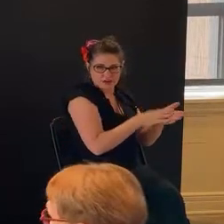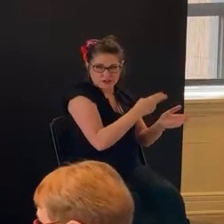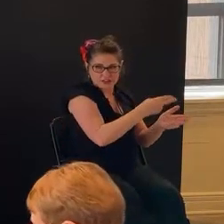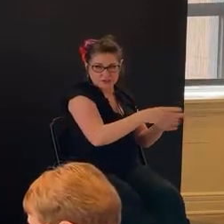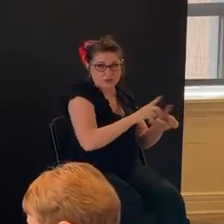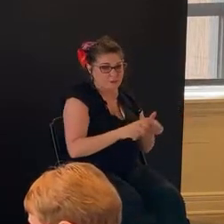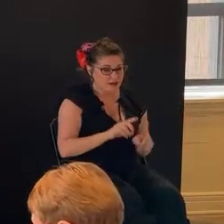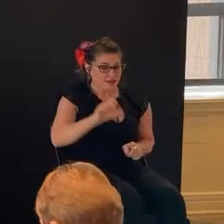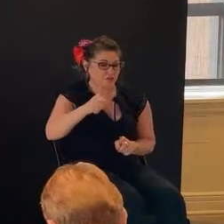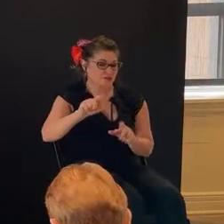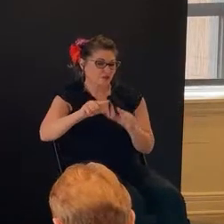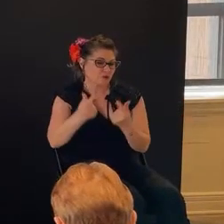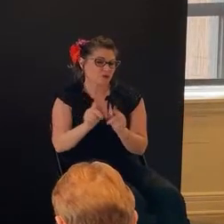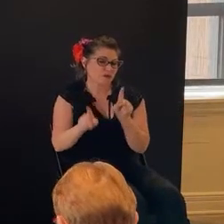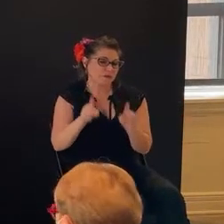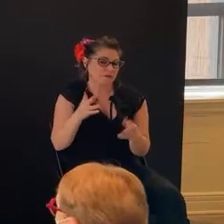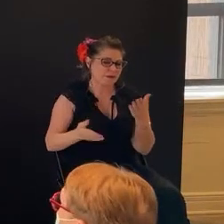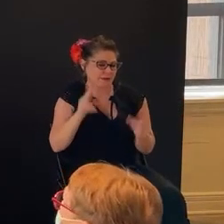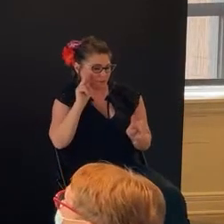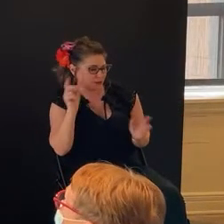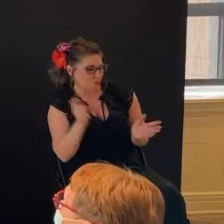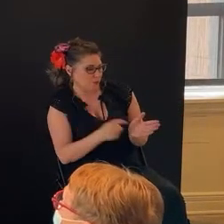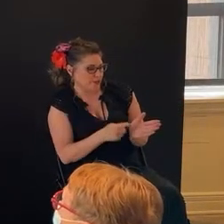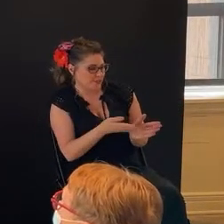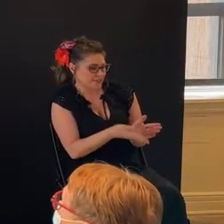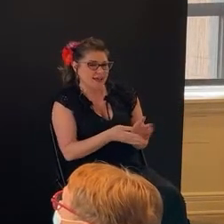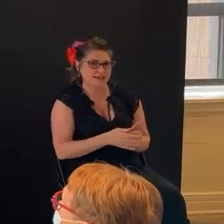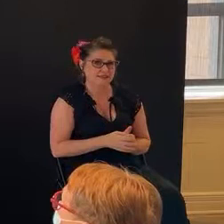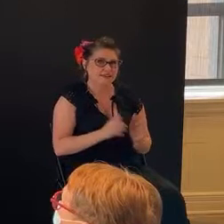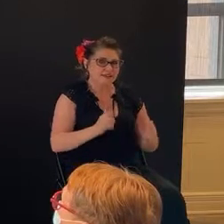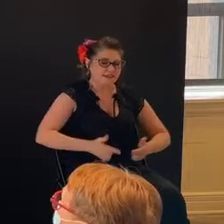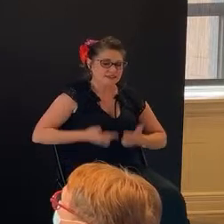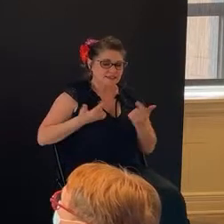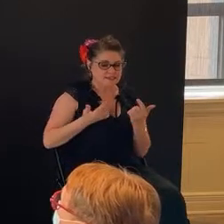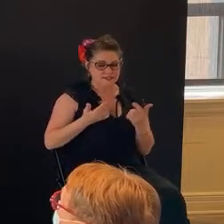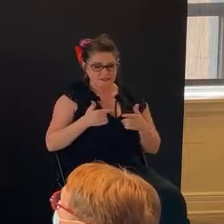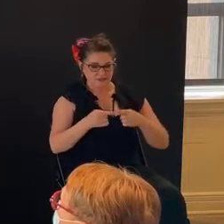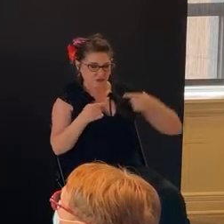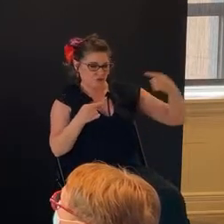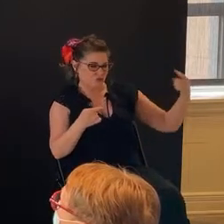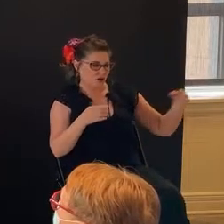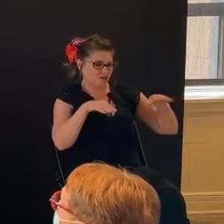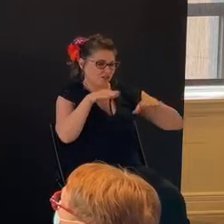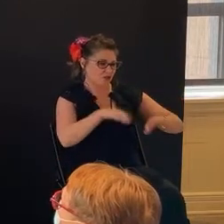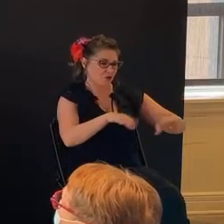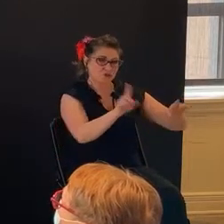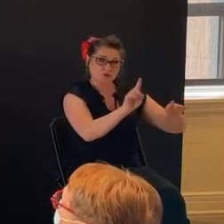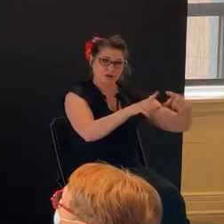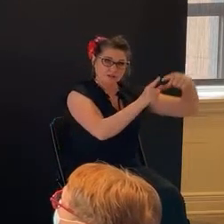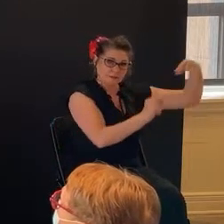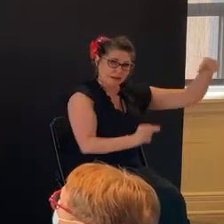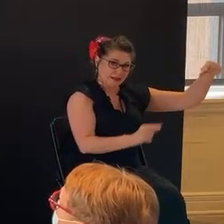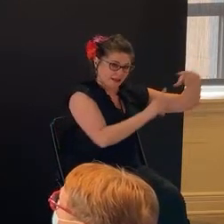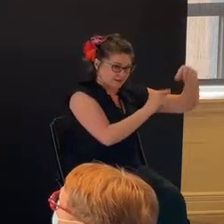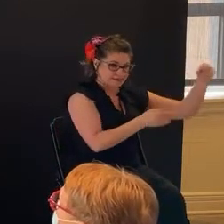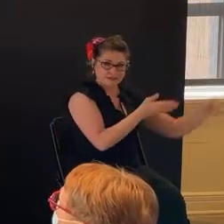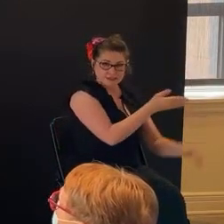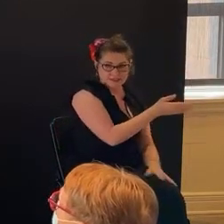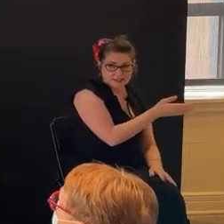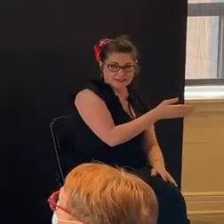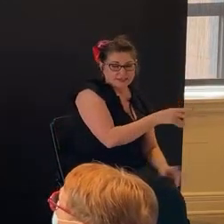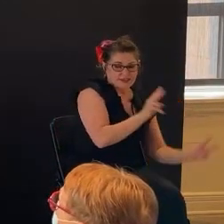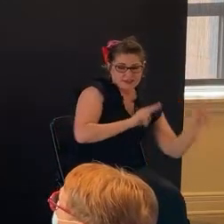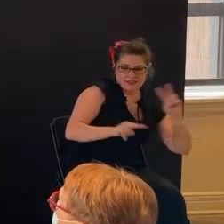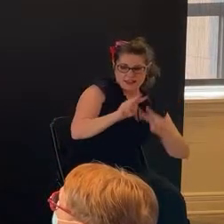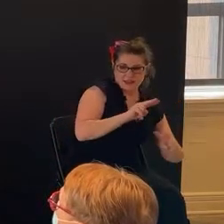have borne witness to this event living across the Pacific Ocean in Japan, where they had been keeping records